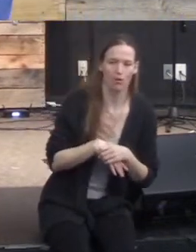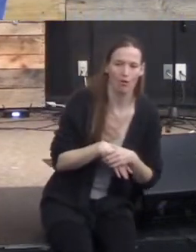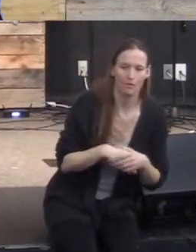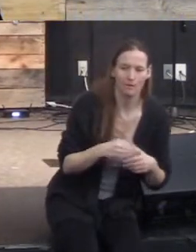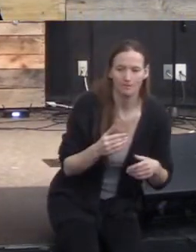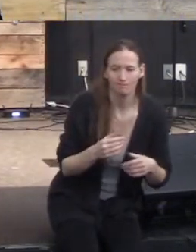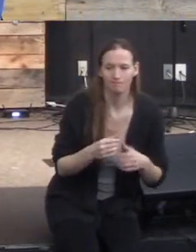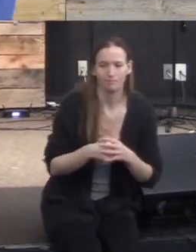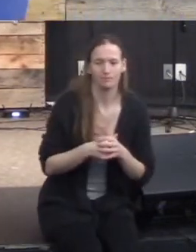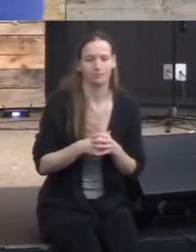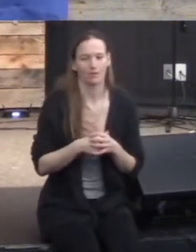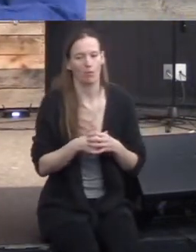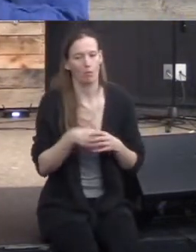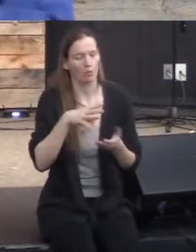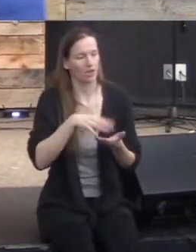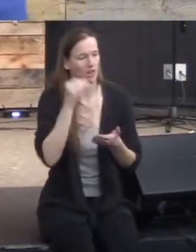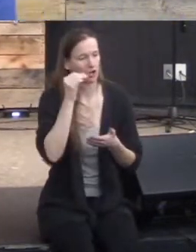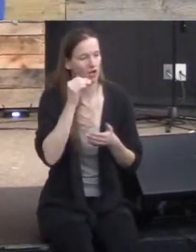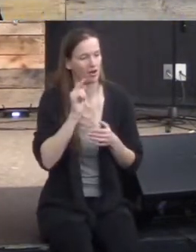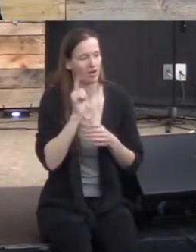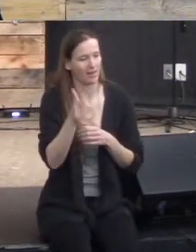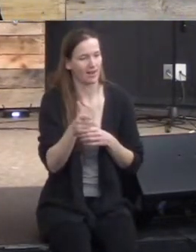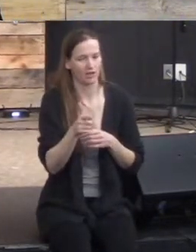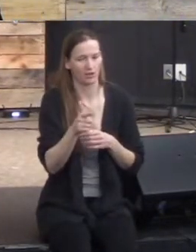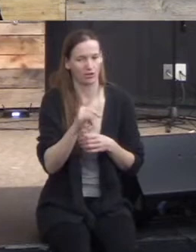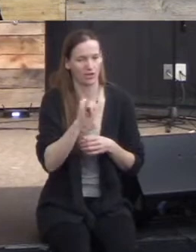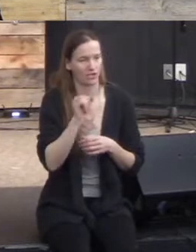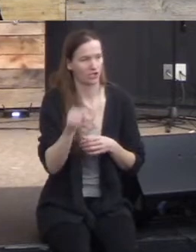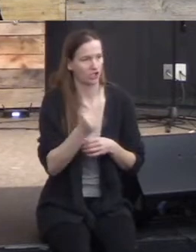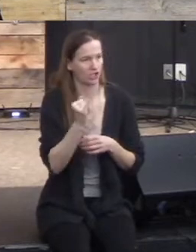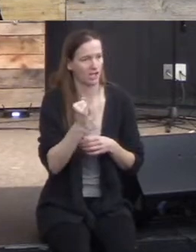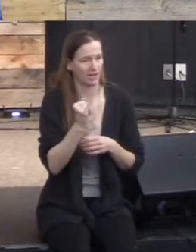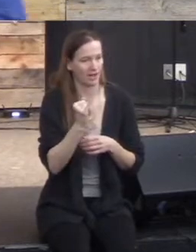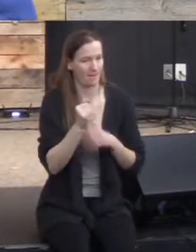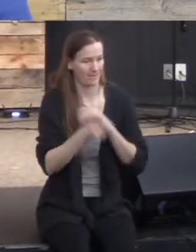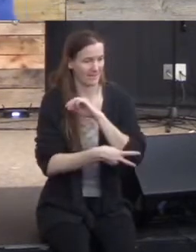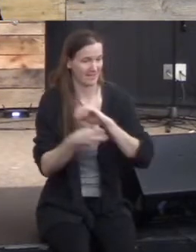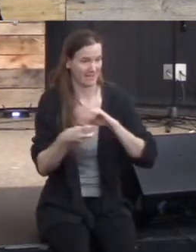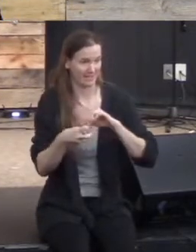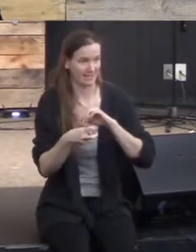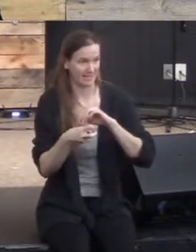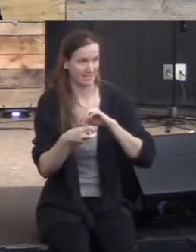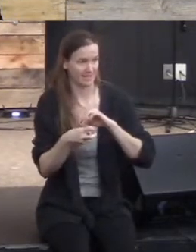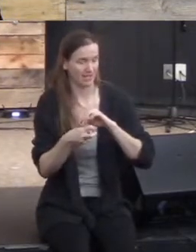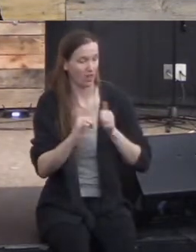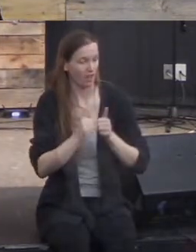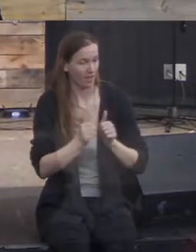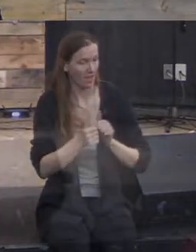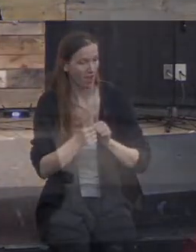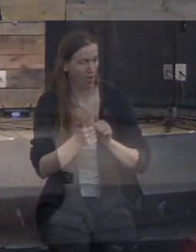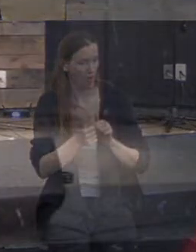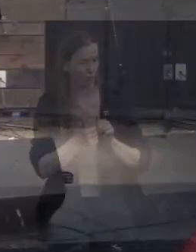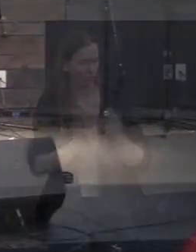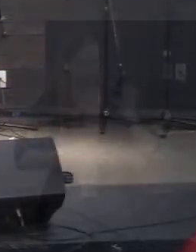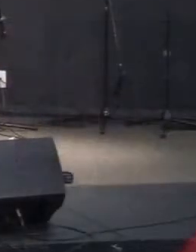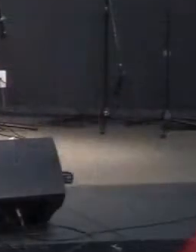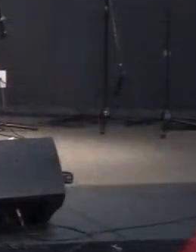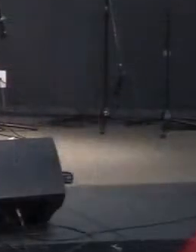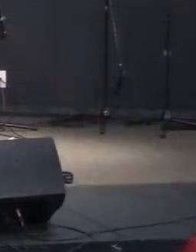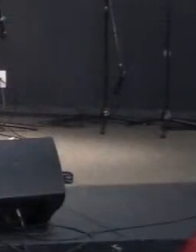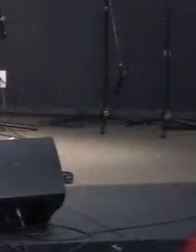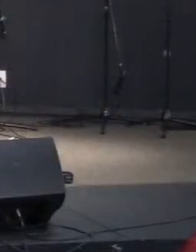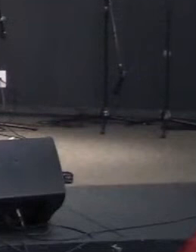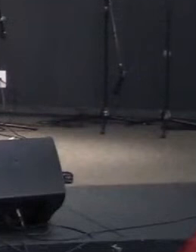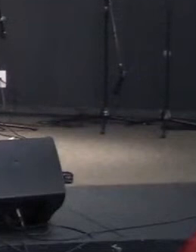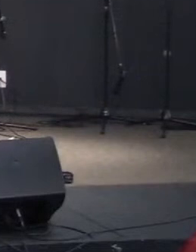we will learn in the story later that Jacob is going to steal the birthright by dressing up like his brother,